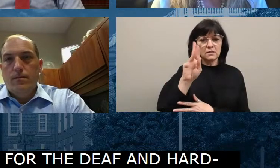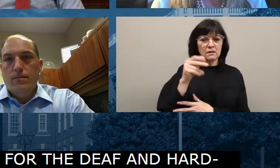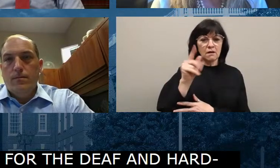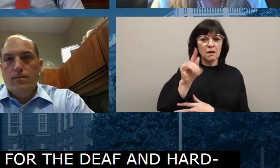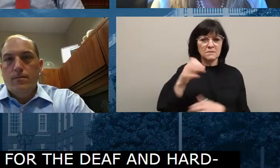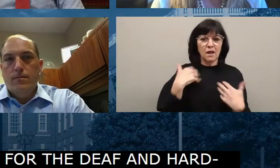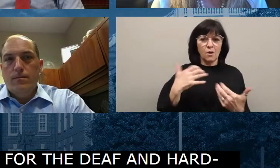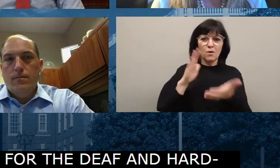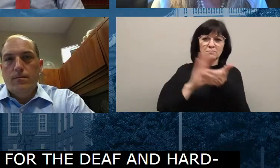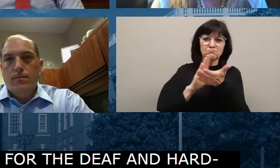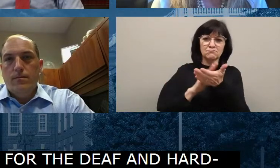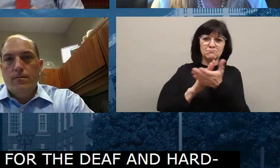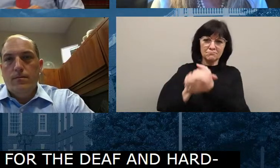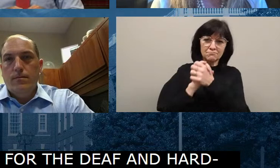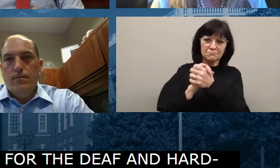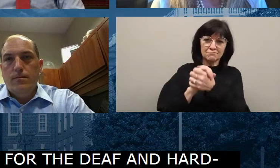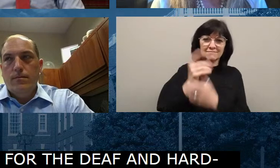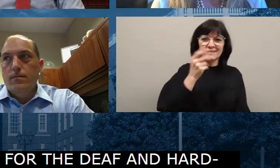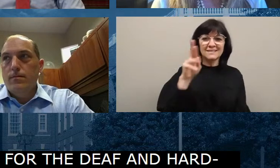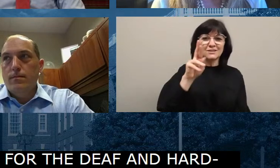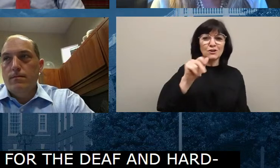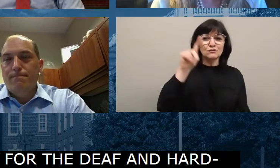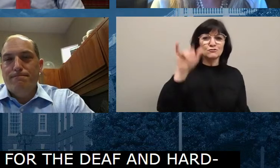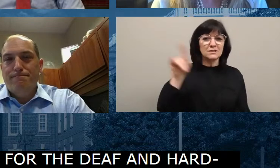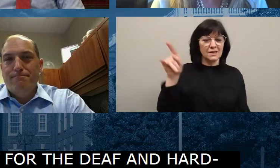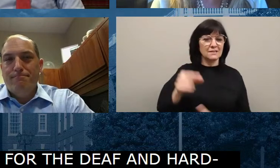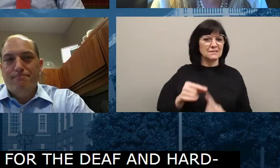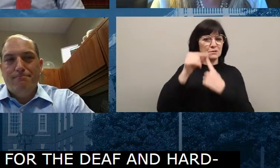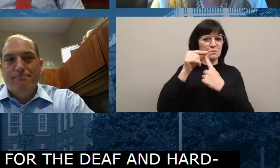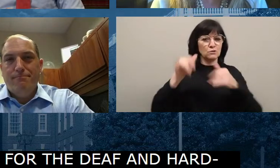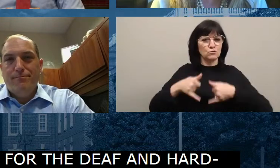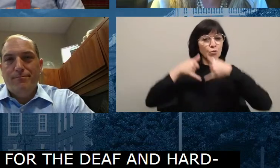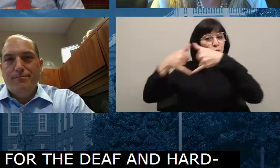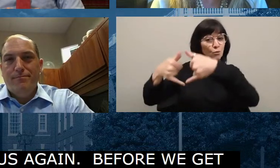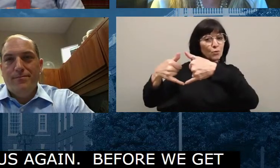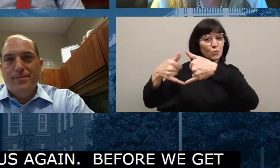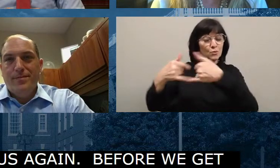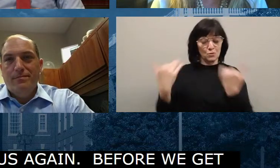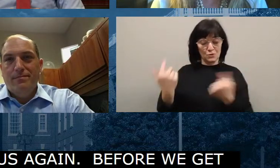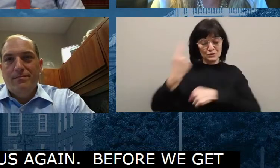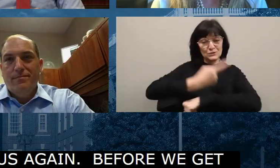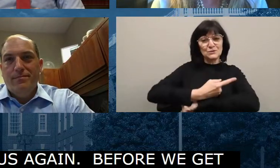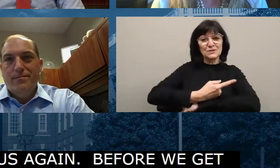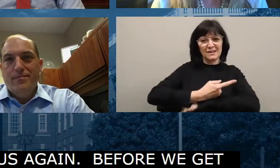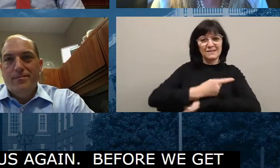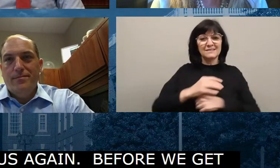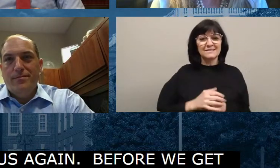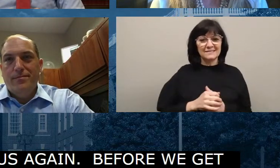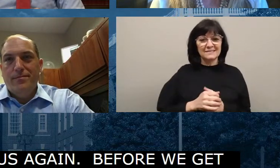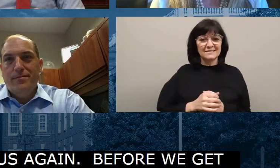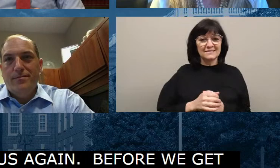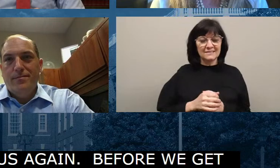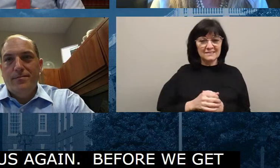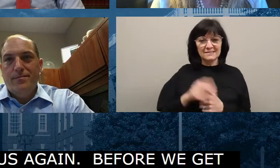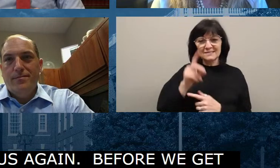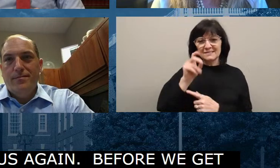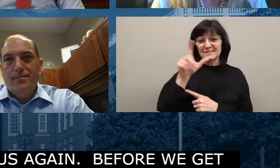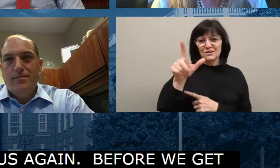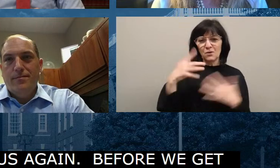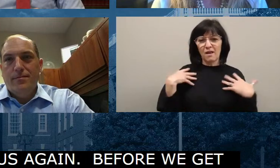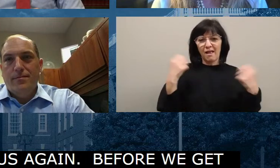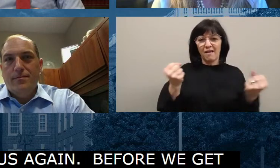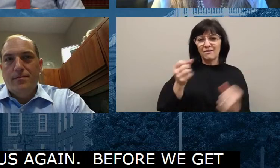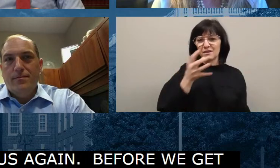Dr. Rattay for being recognized with a special award earlier today by the Delaware Healthy Mothers